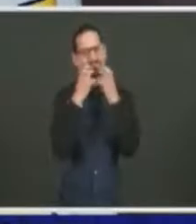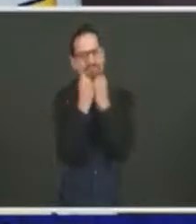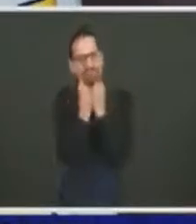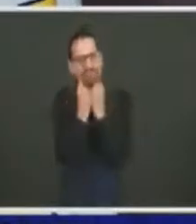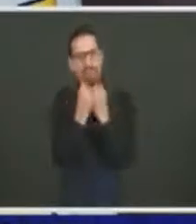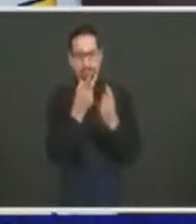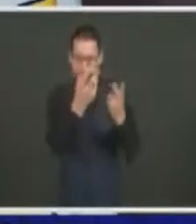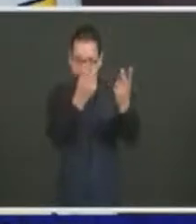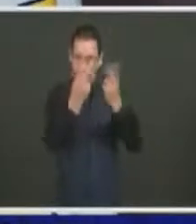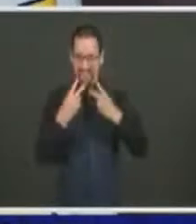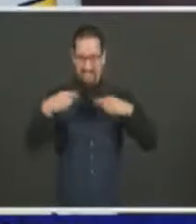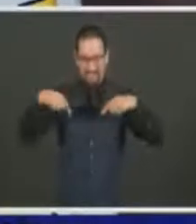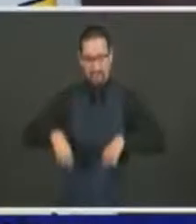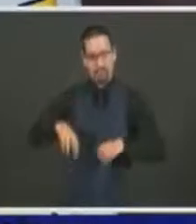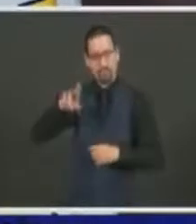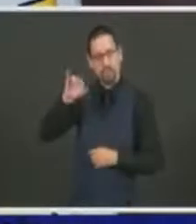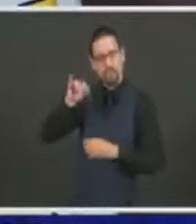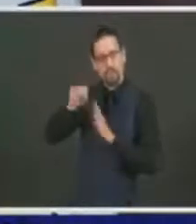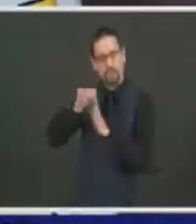here in the state of Rhode Island.